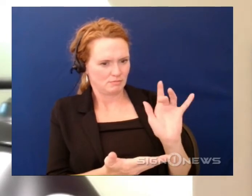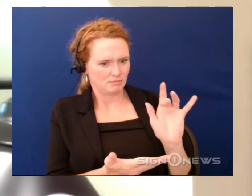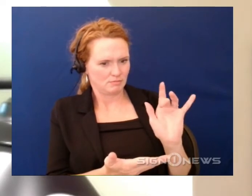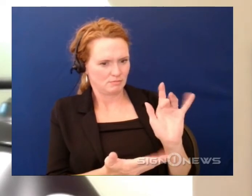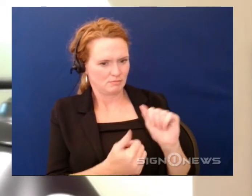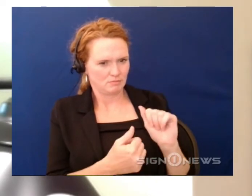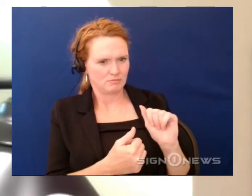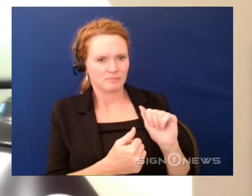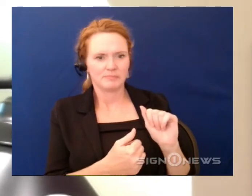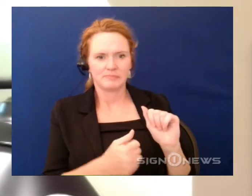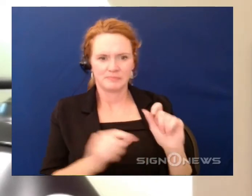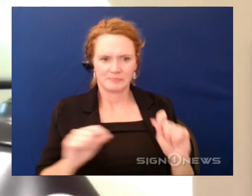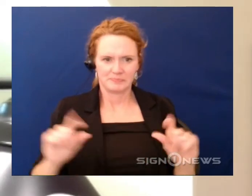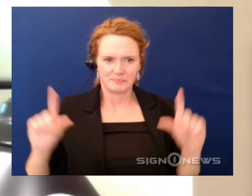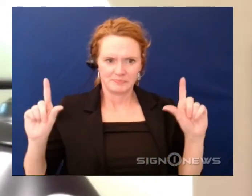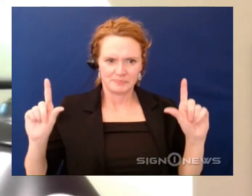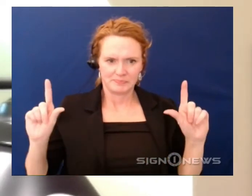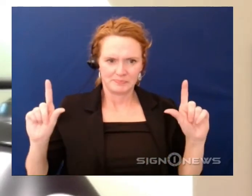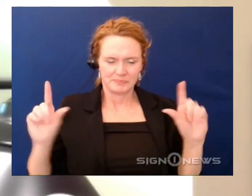Here we go.